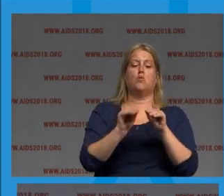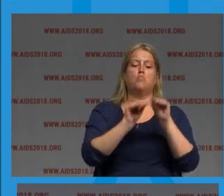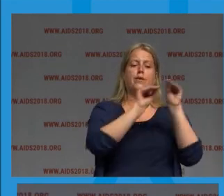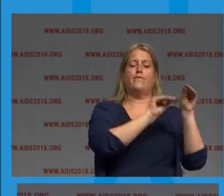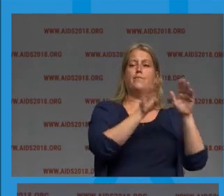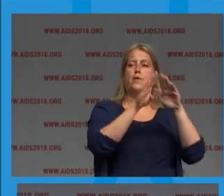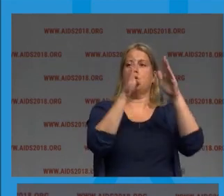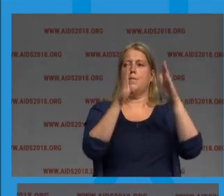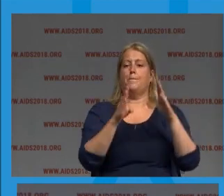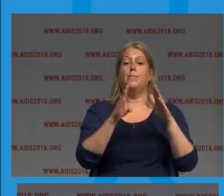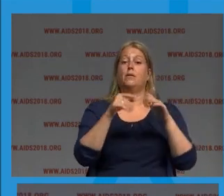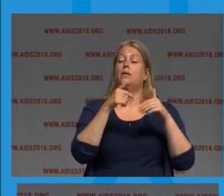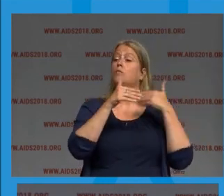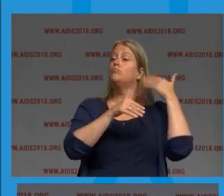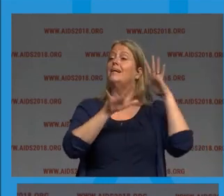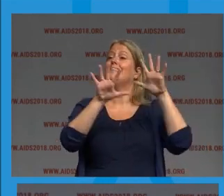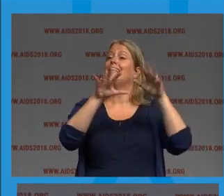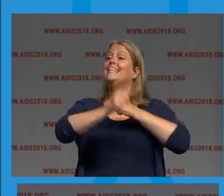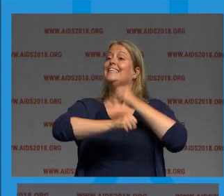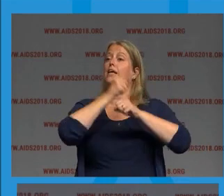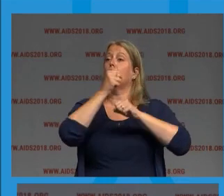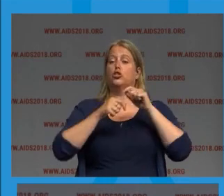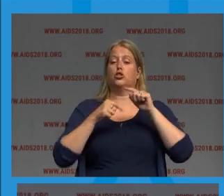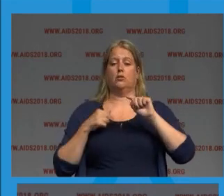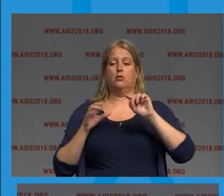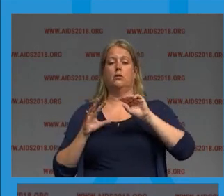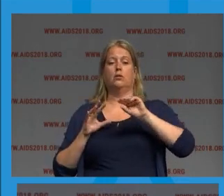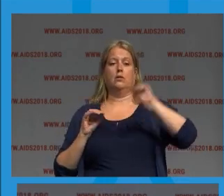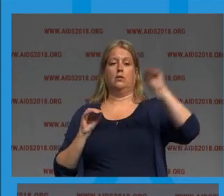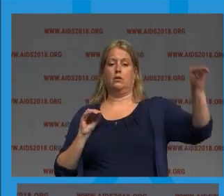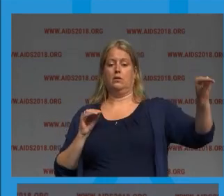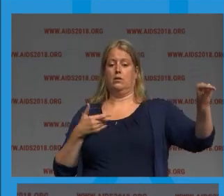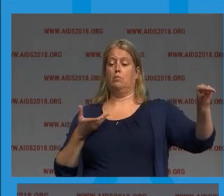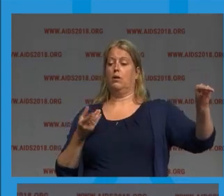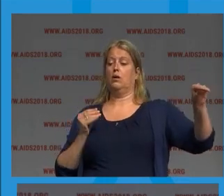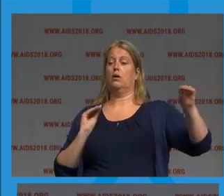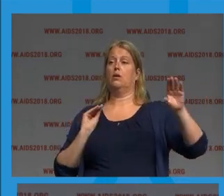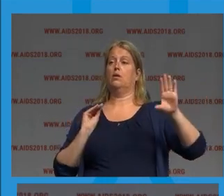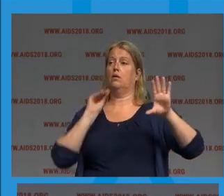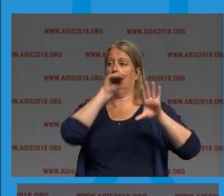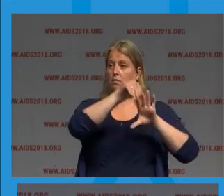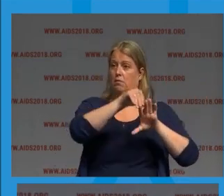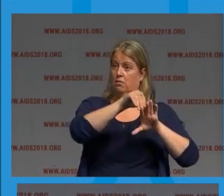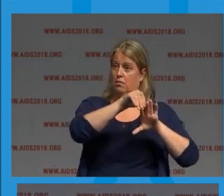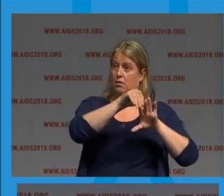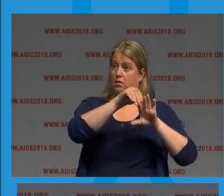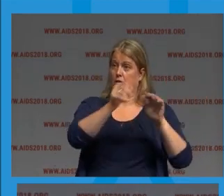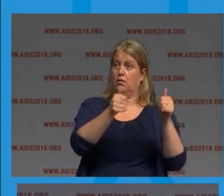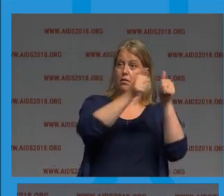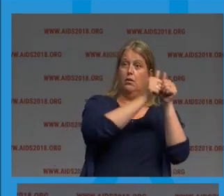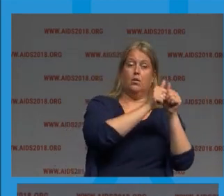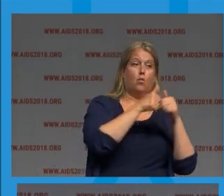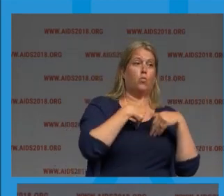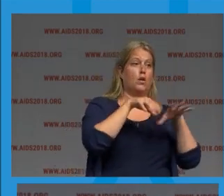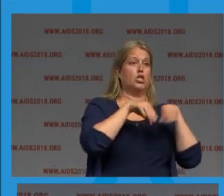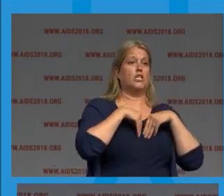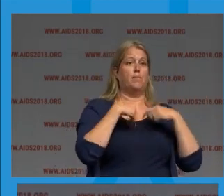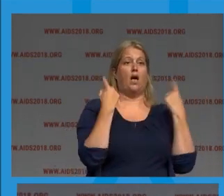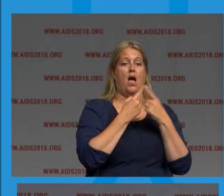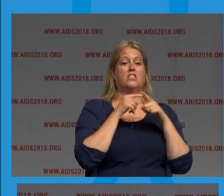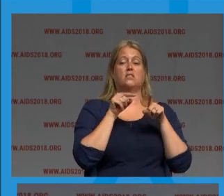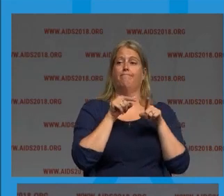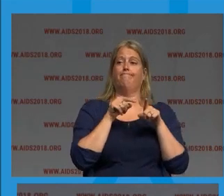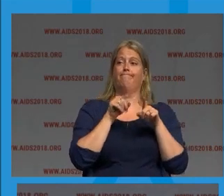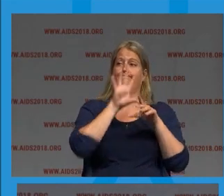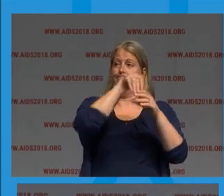being there for nearly 10 years in order for me to come and live with them, or for us to find a place that would accept us living together.